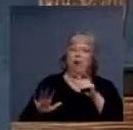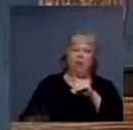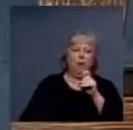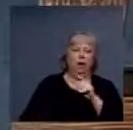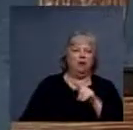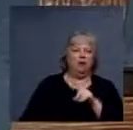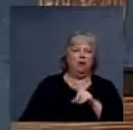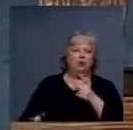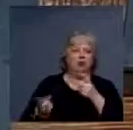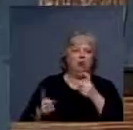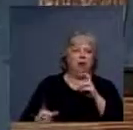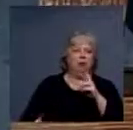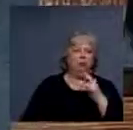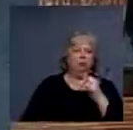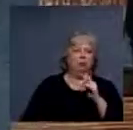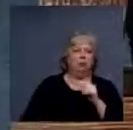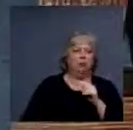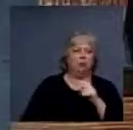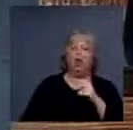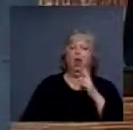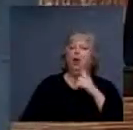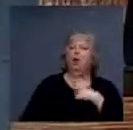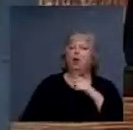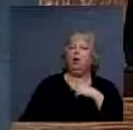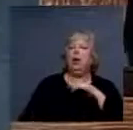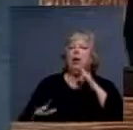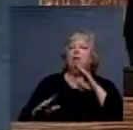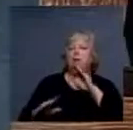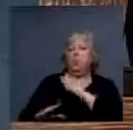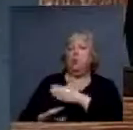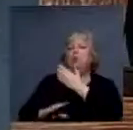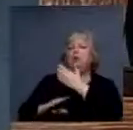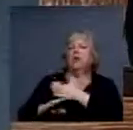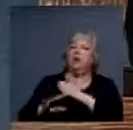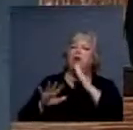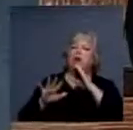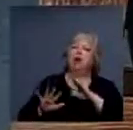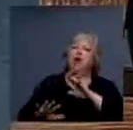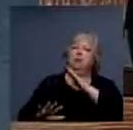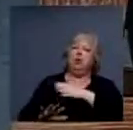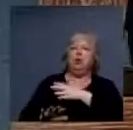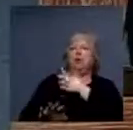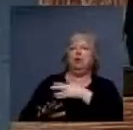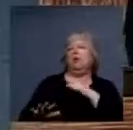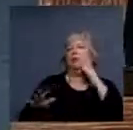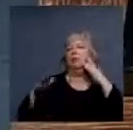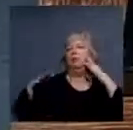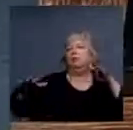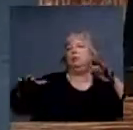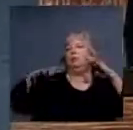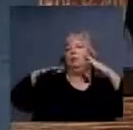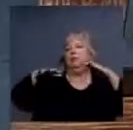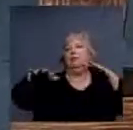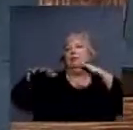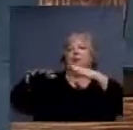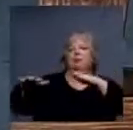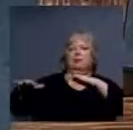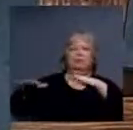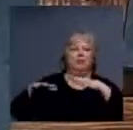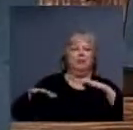Director Wright. We will be playing calming music. I know during the day, I play calming music for my dogs during the